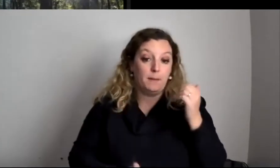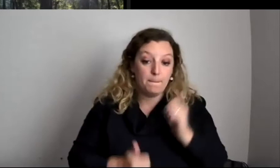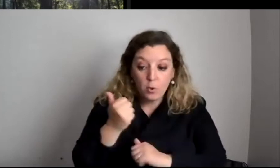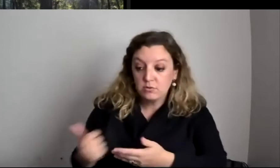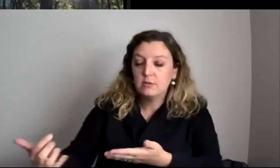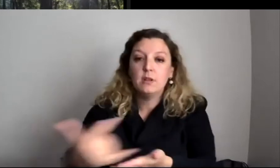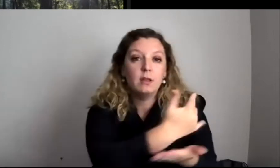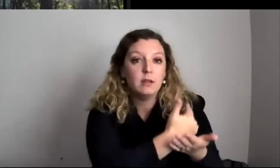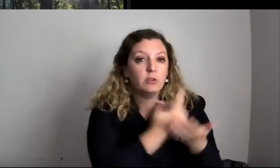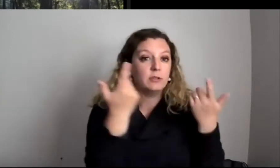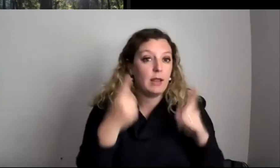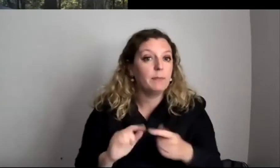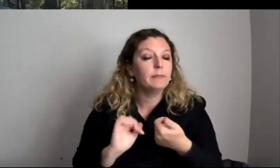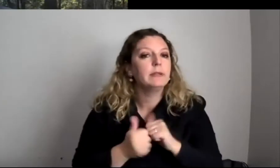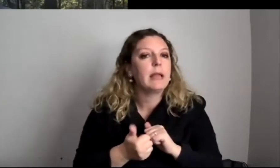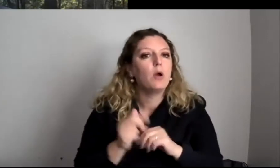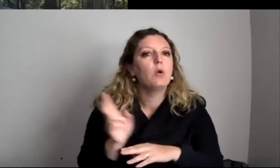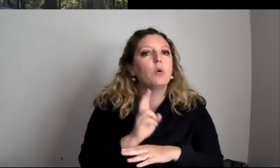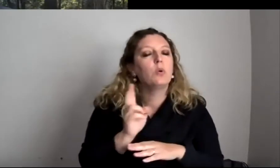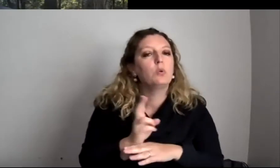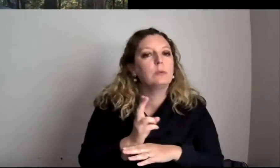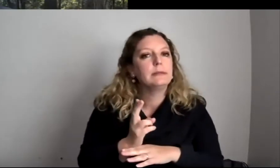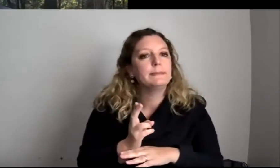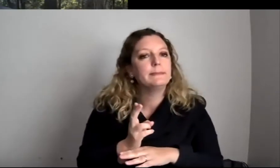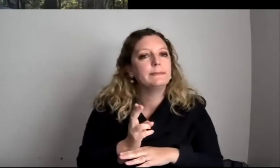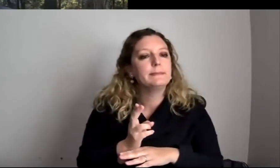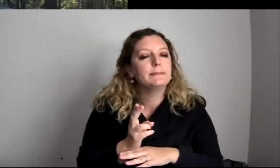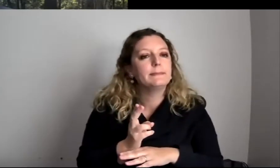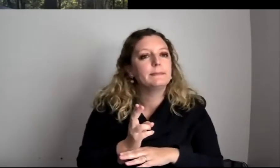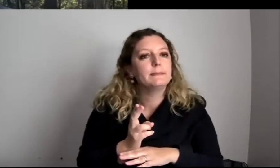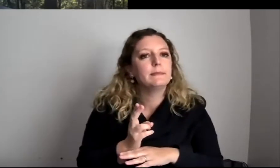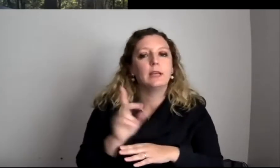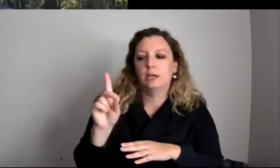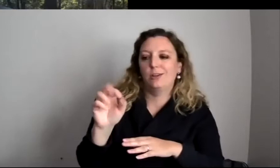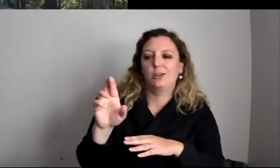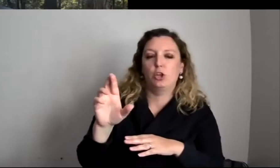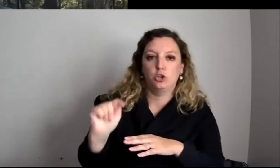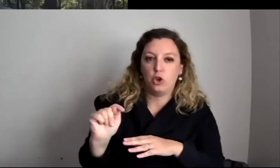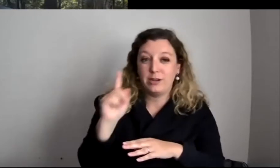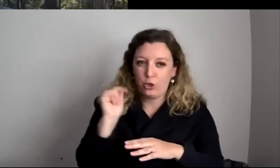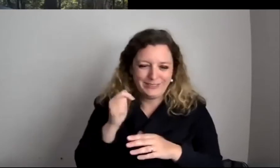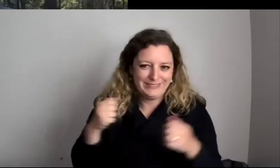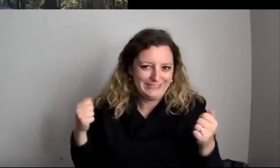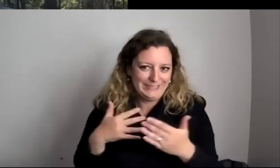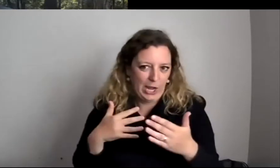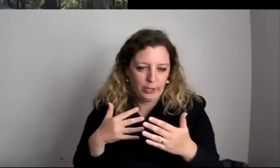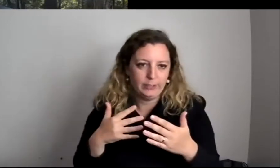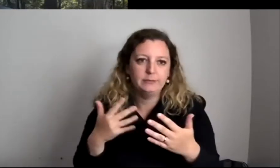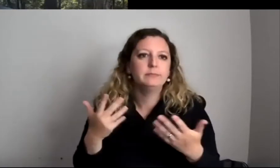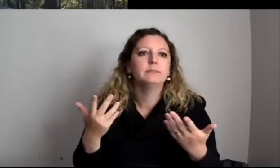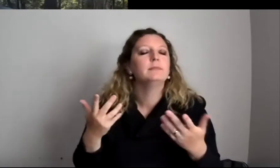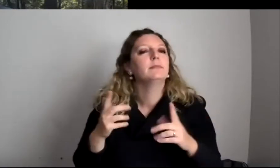collection historically is by using we dart animals. It looks a little scary. It's really not as scary as it might